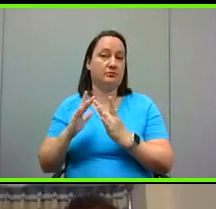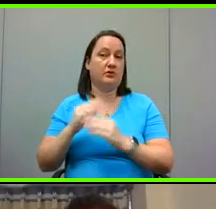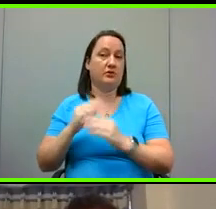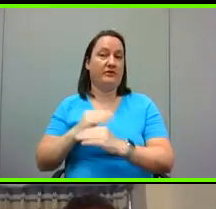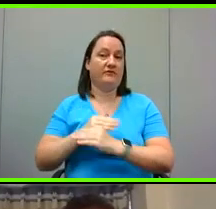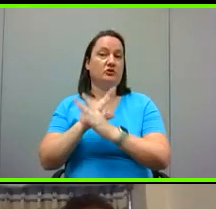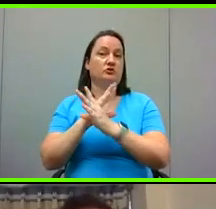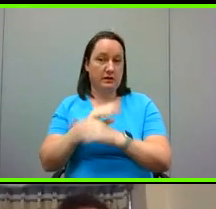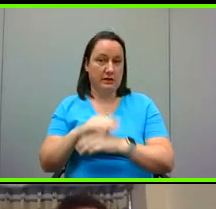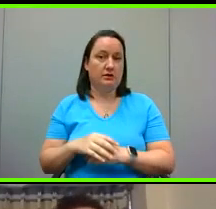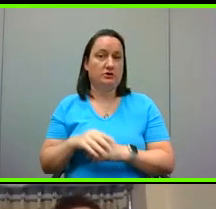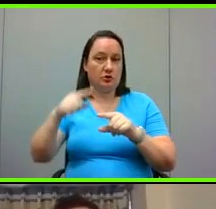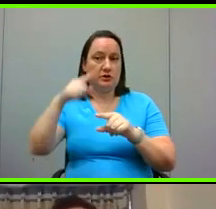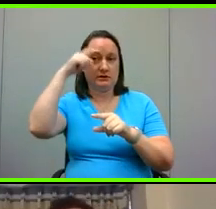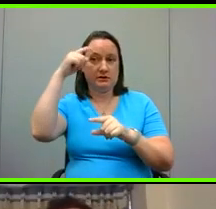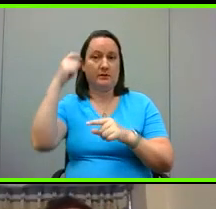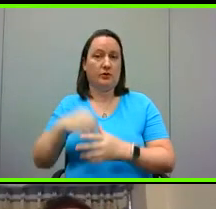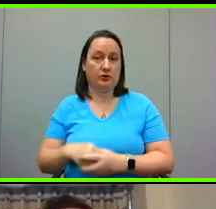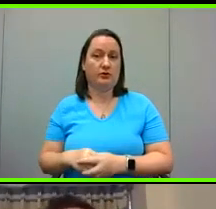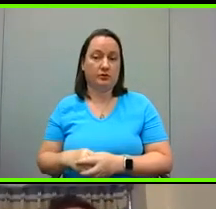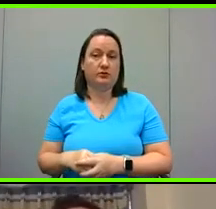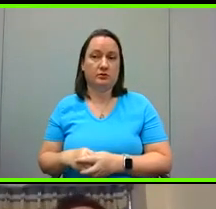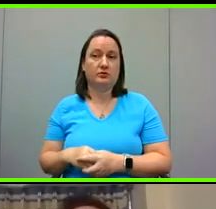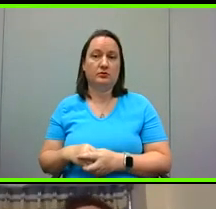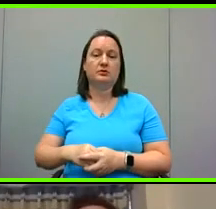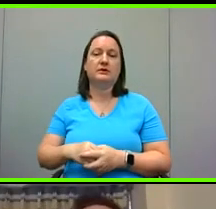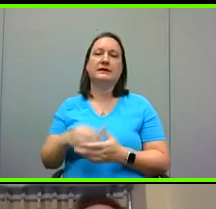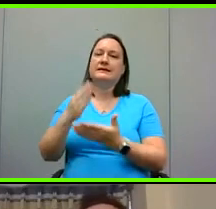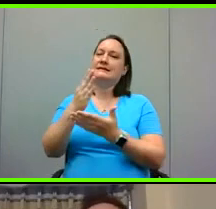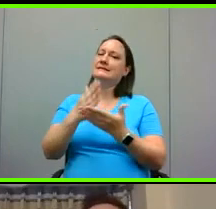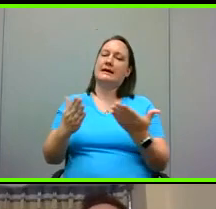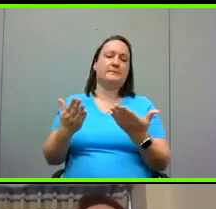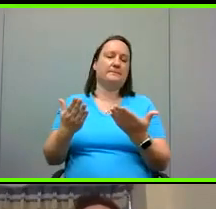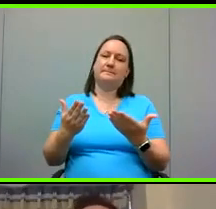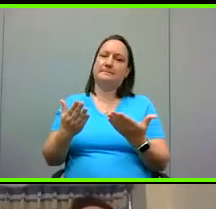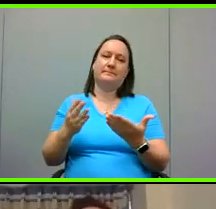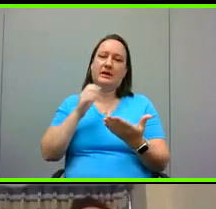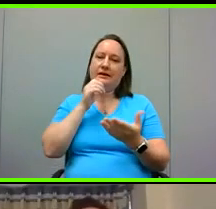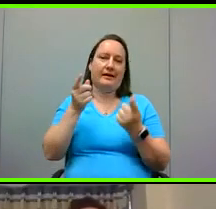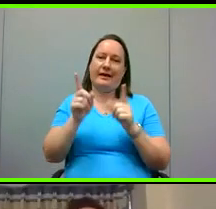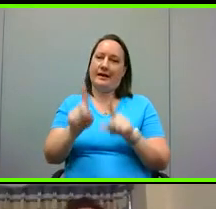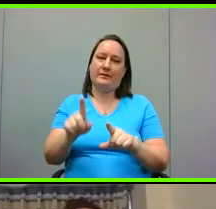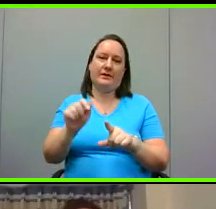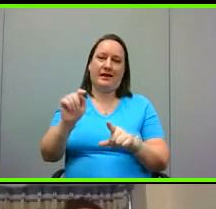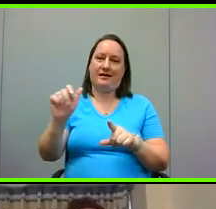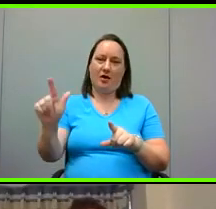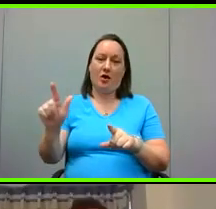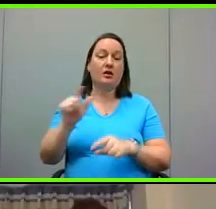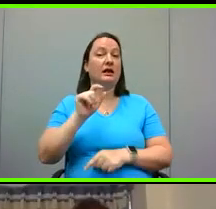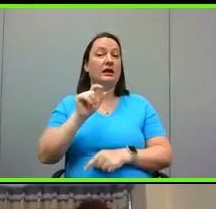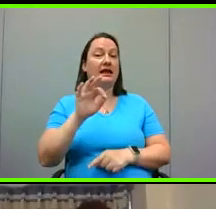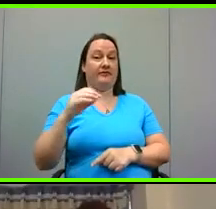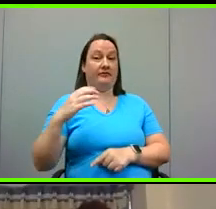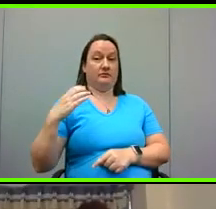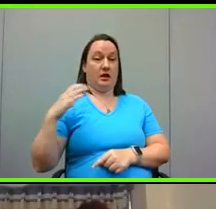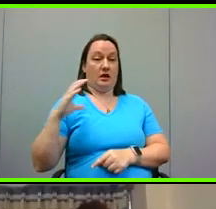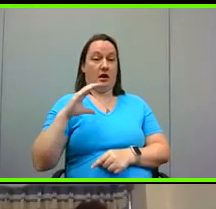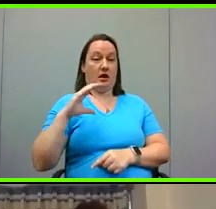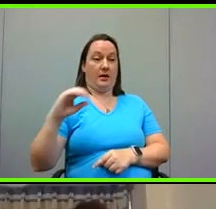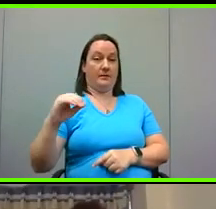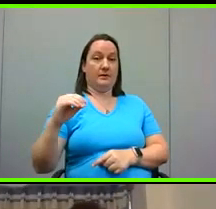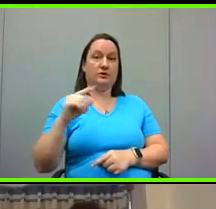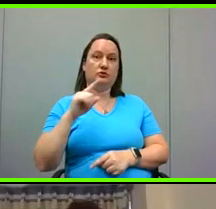summer months, and some are not happening at all. If an employer really wanted to help or wanted a student to come in